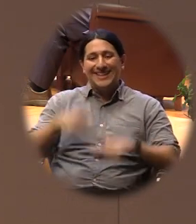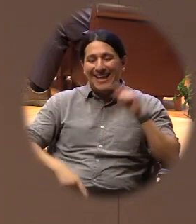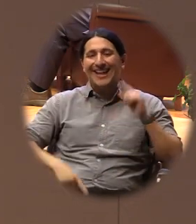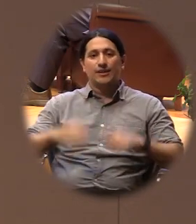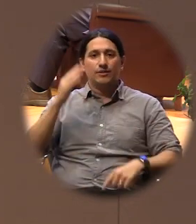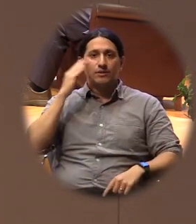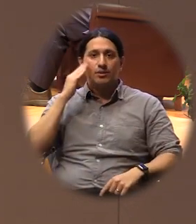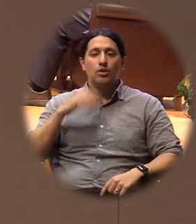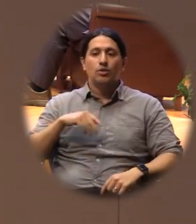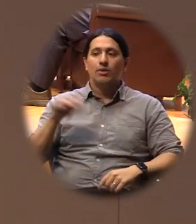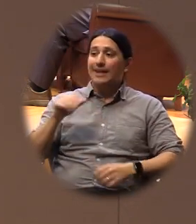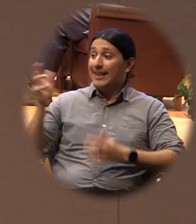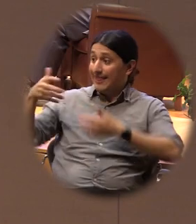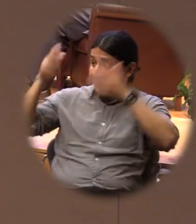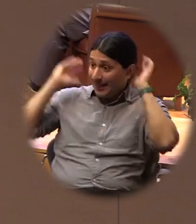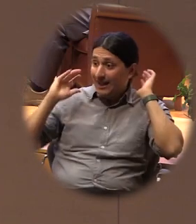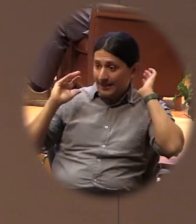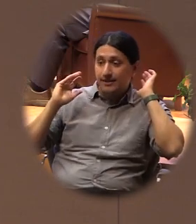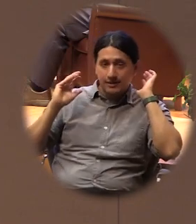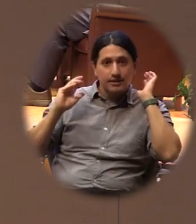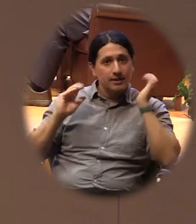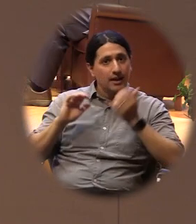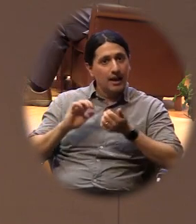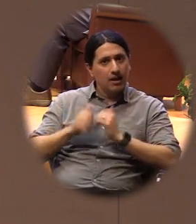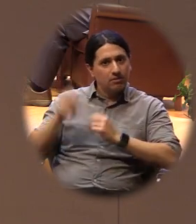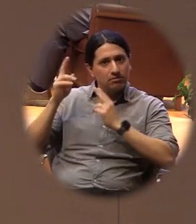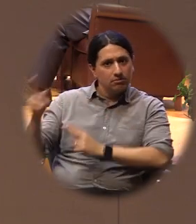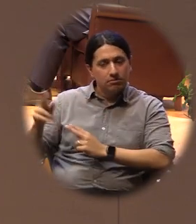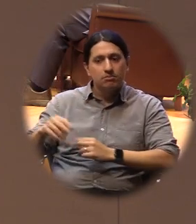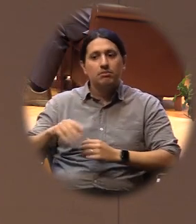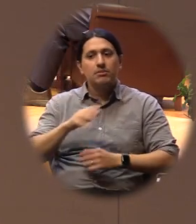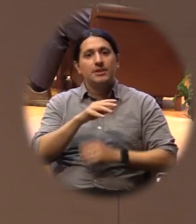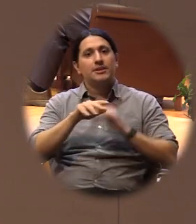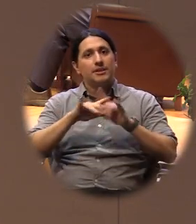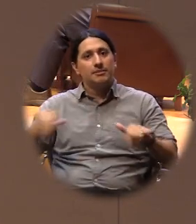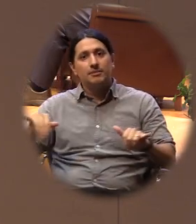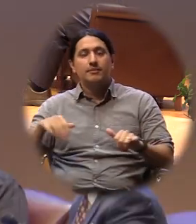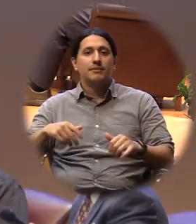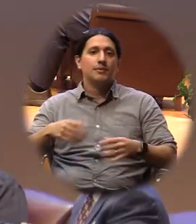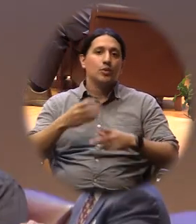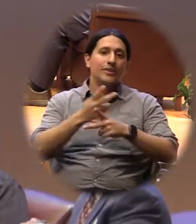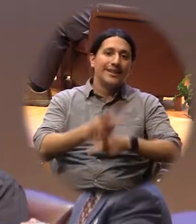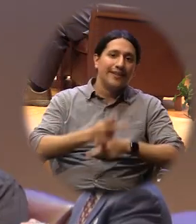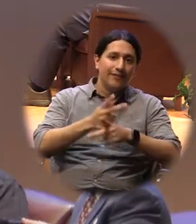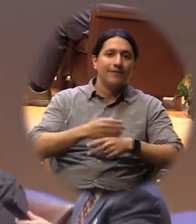time doing what Anne is pointing towards and being really careful about what we're projecting?